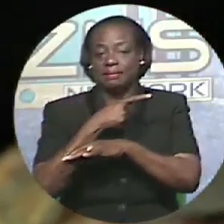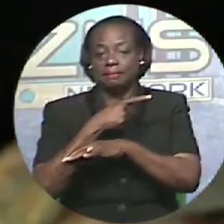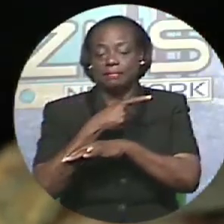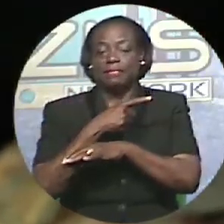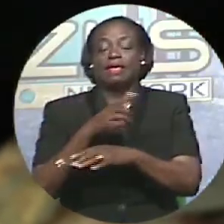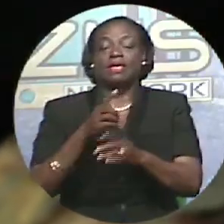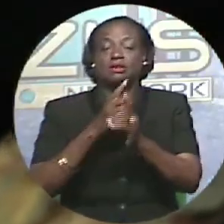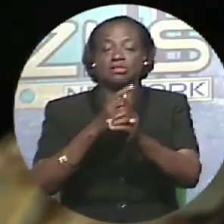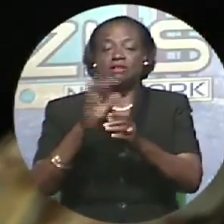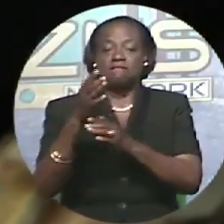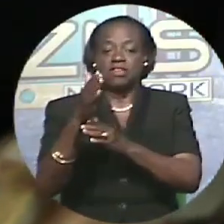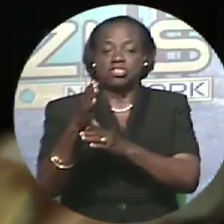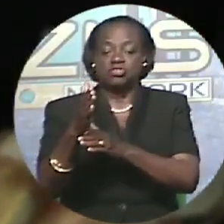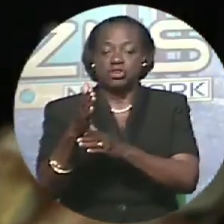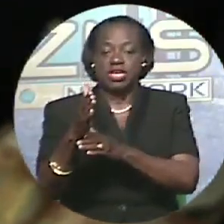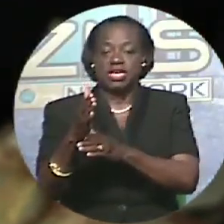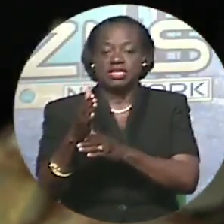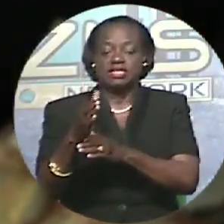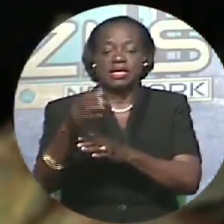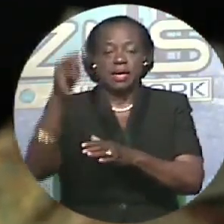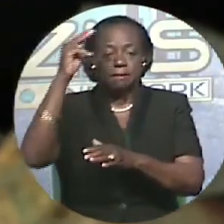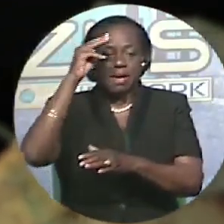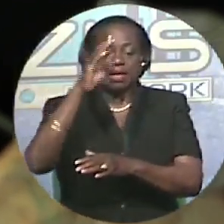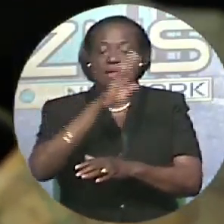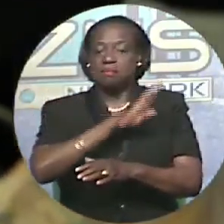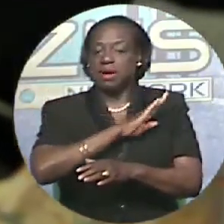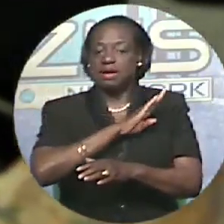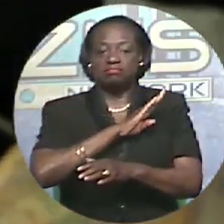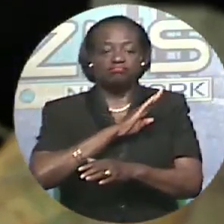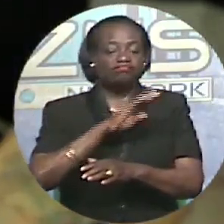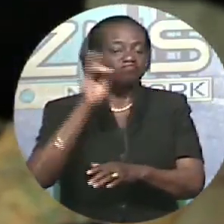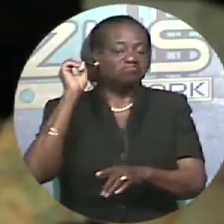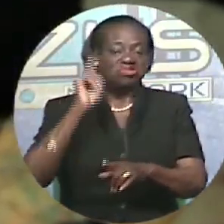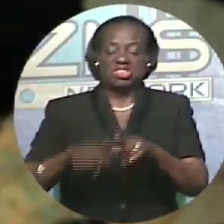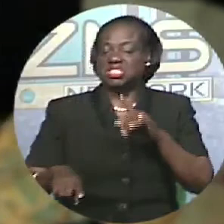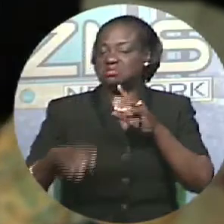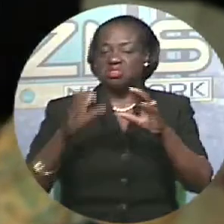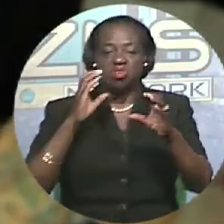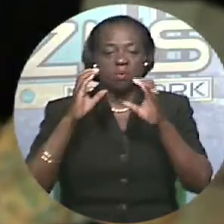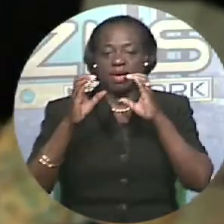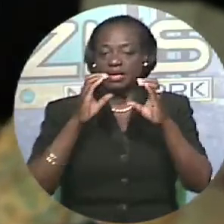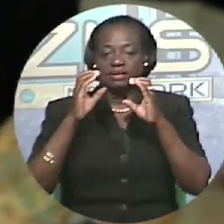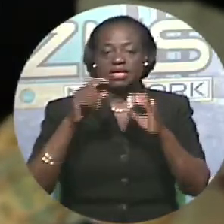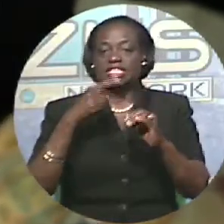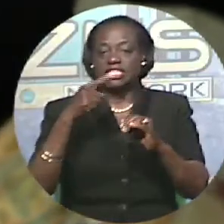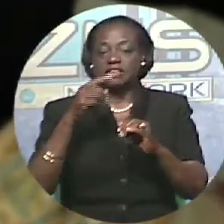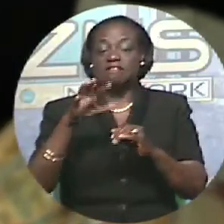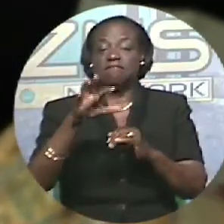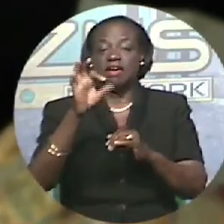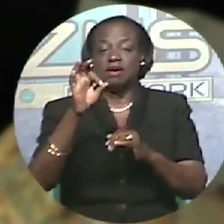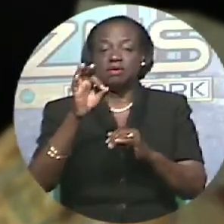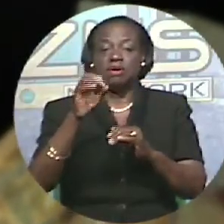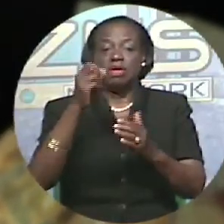Michael Brennan obviously opted not to comment on the record, but did note that he found the postings,